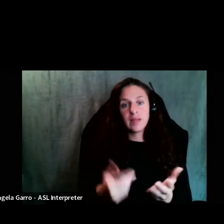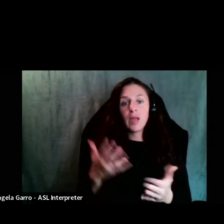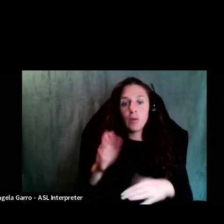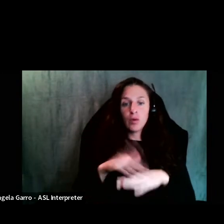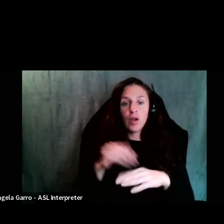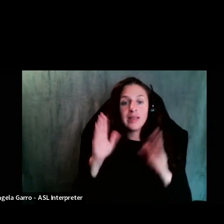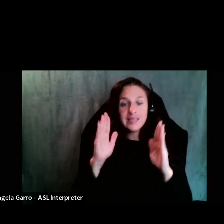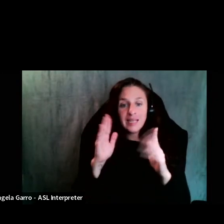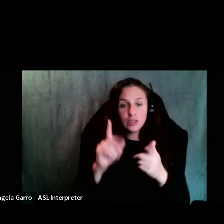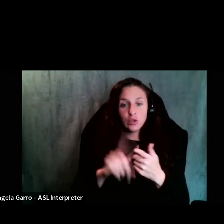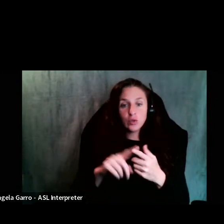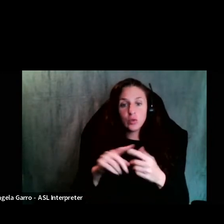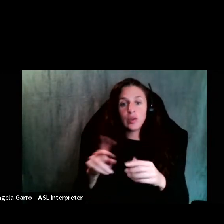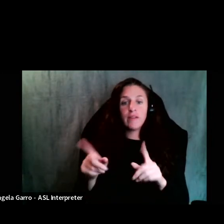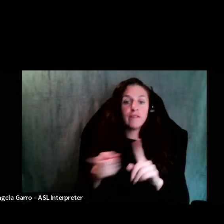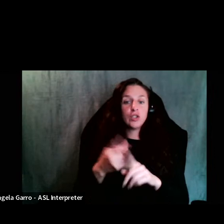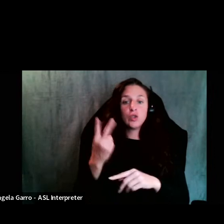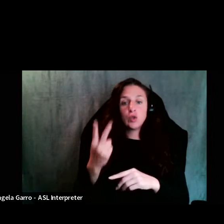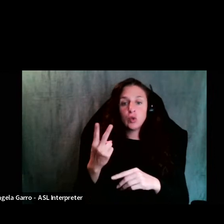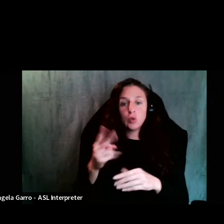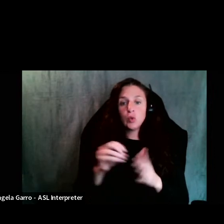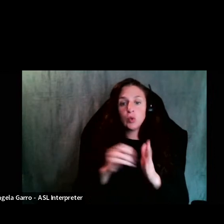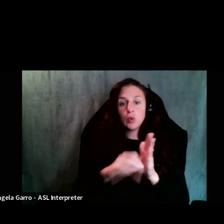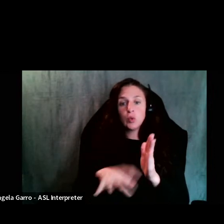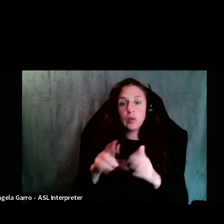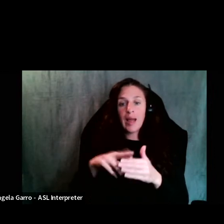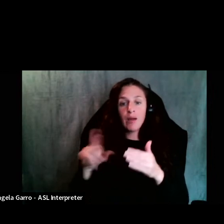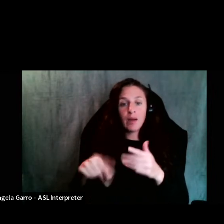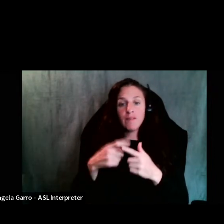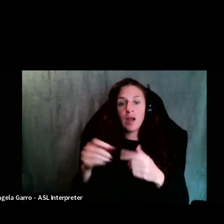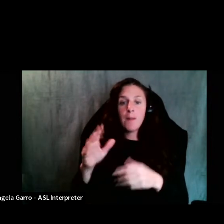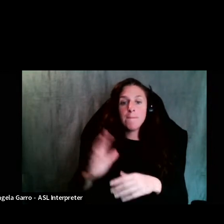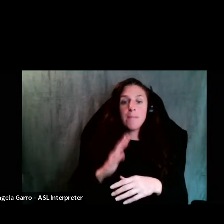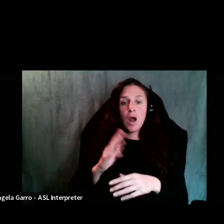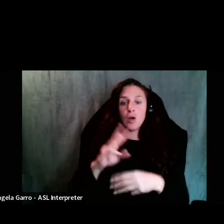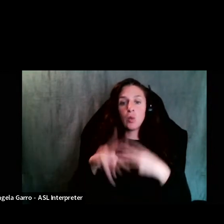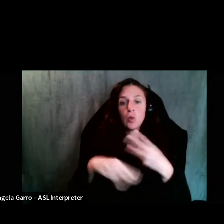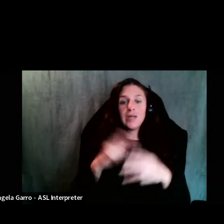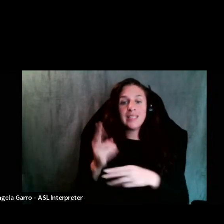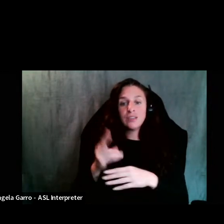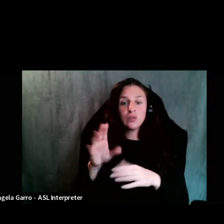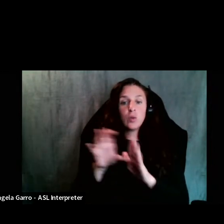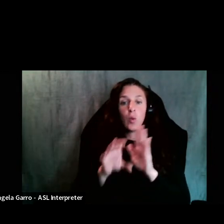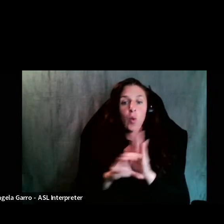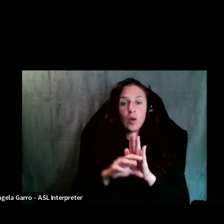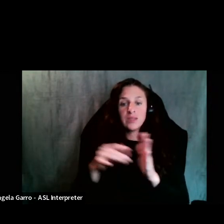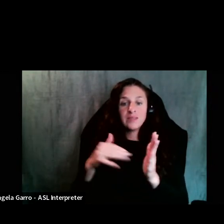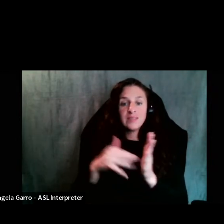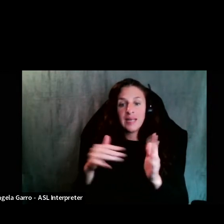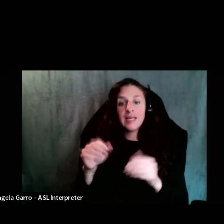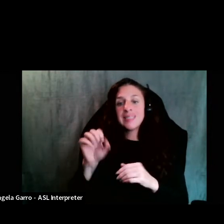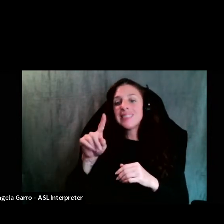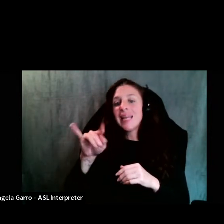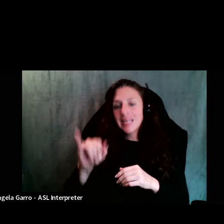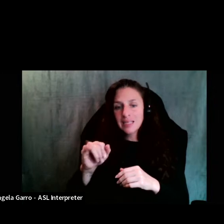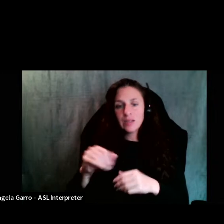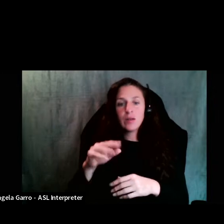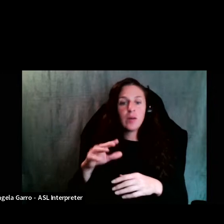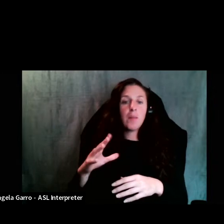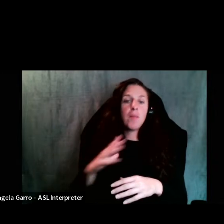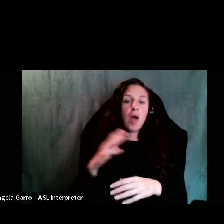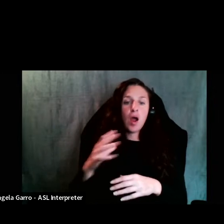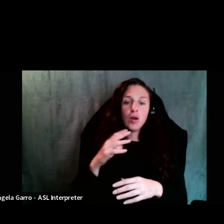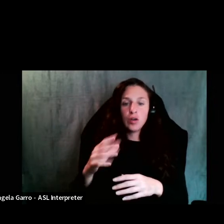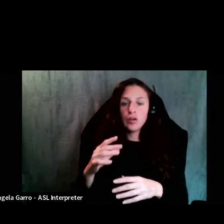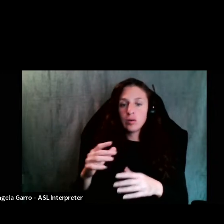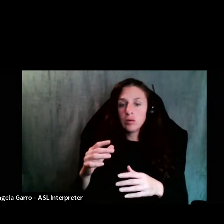to the first two student outcomes from the Modern World History course of study. They are to contextualize modern global issues and events with